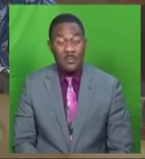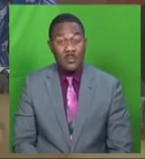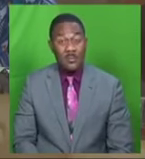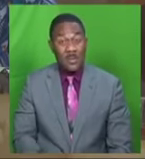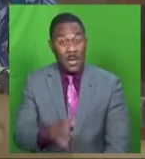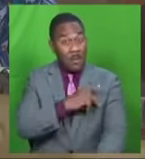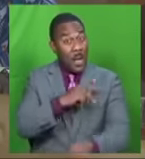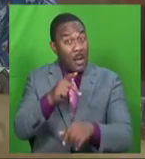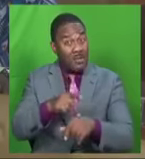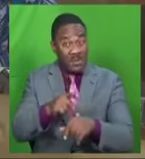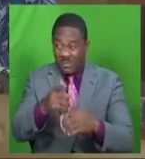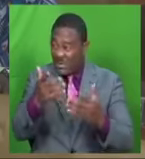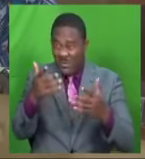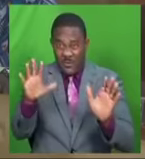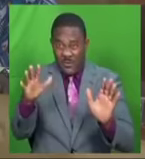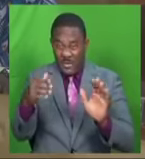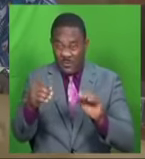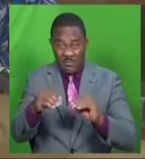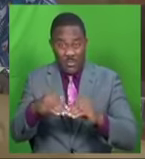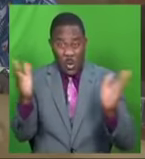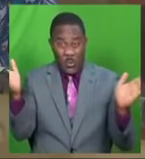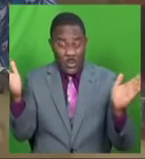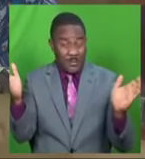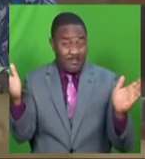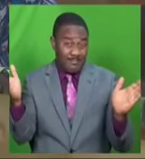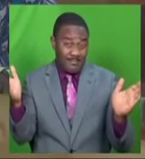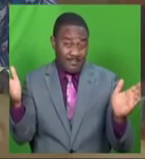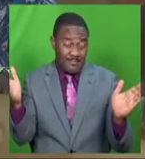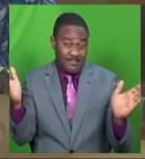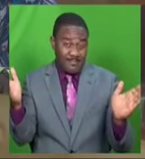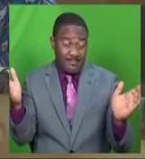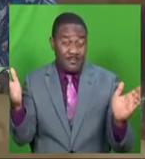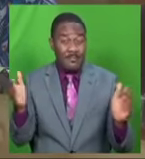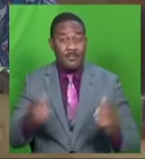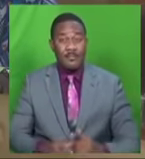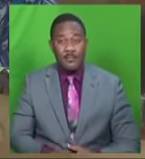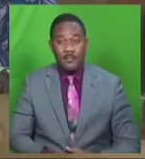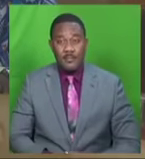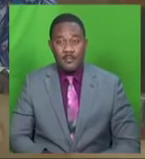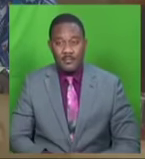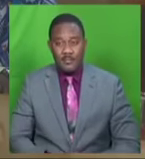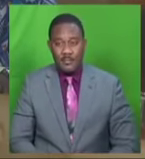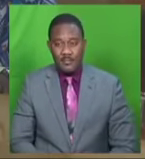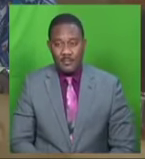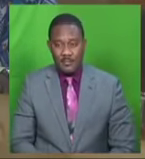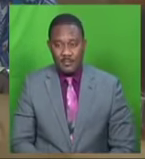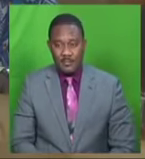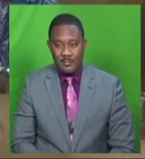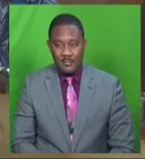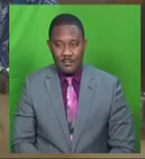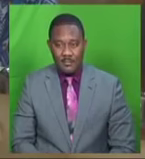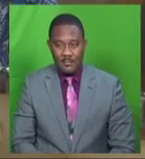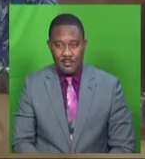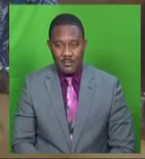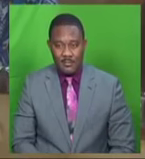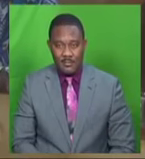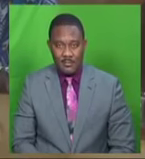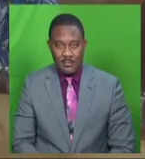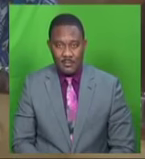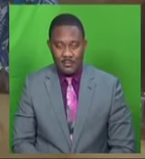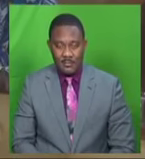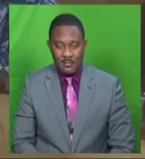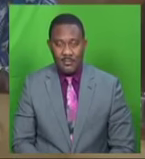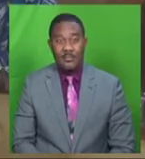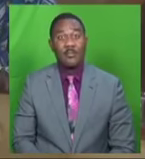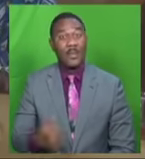pregnancy is exposed. Yeah. And so, Mr. Speaker, In conclusion, I call on the